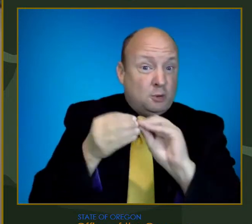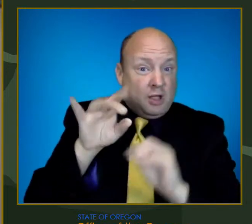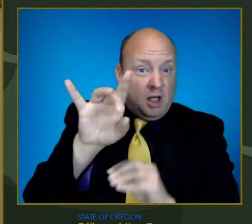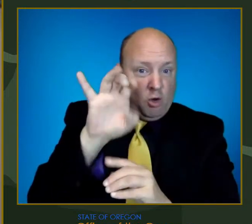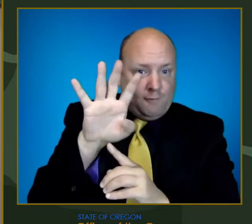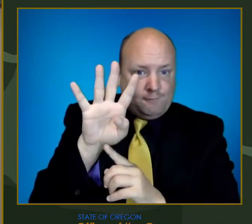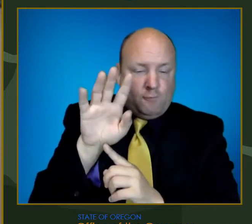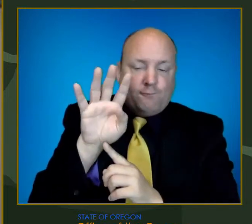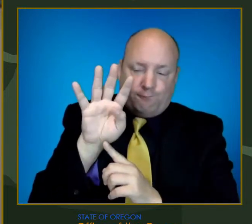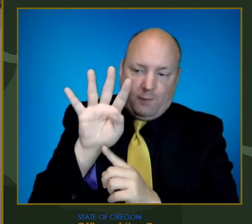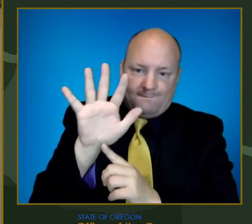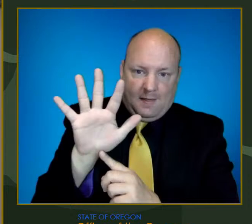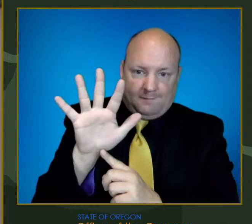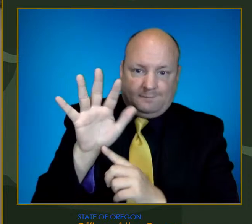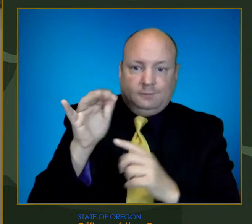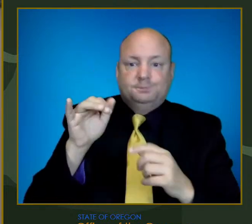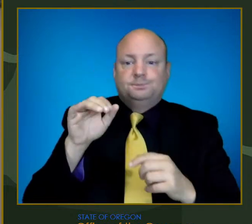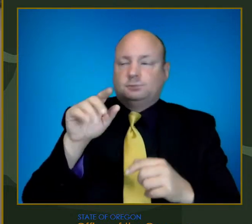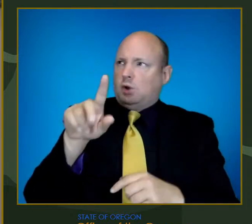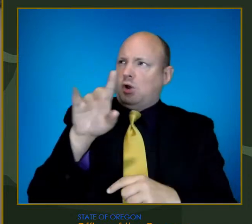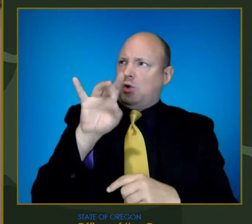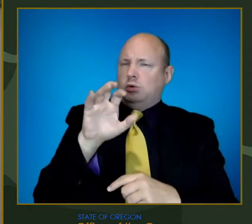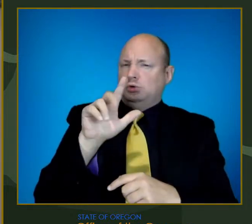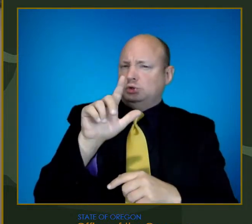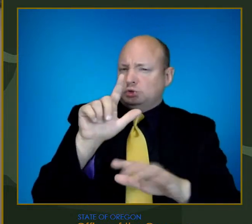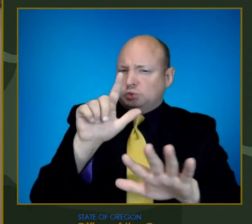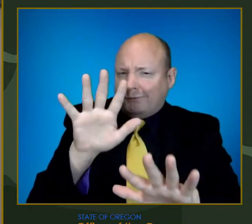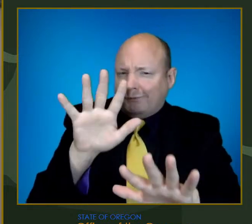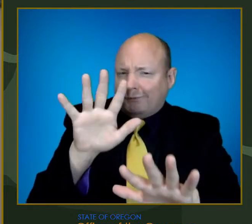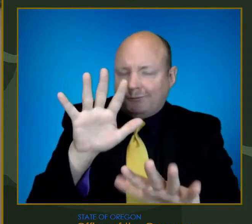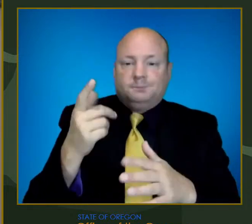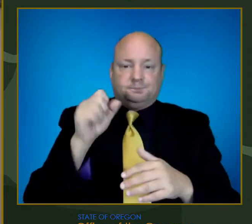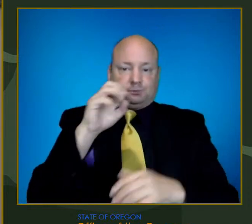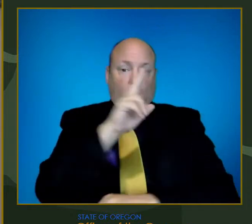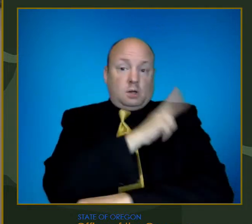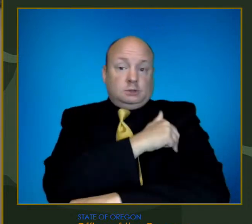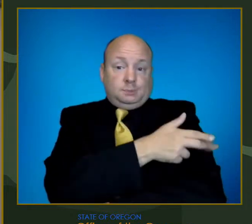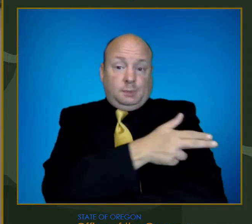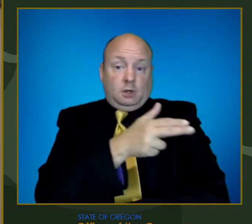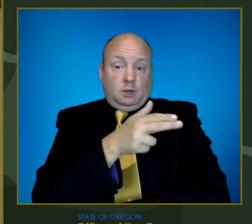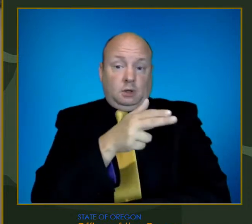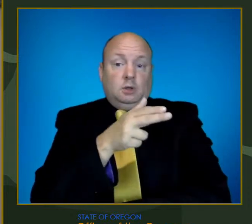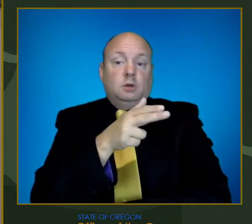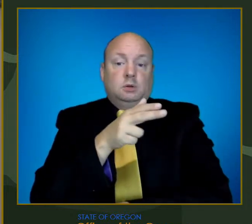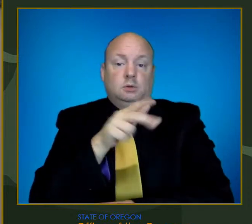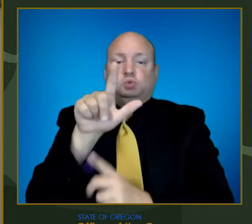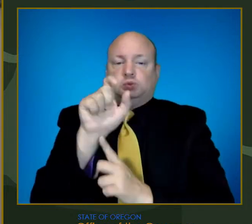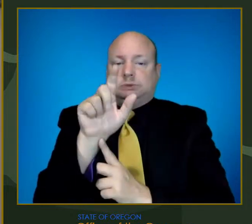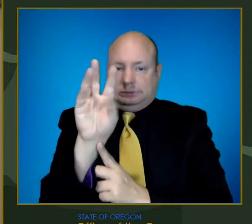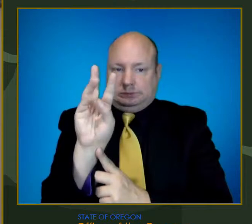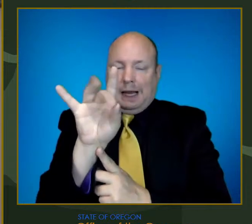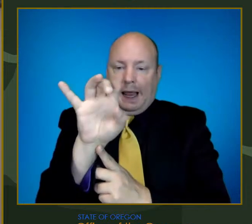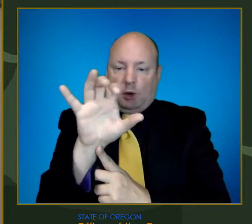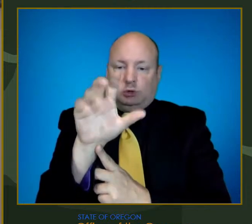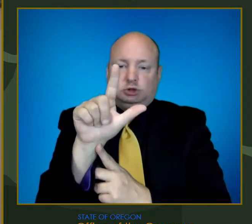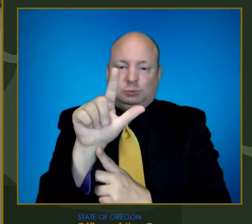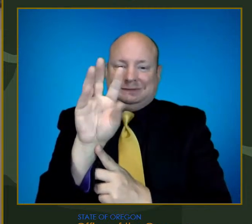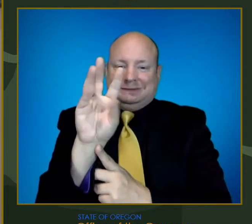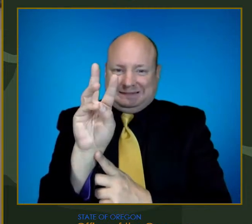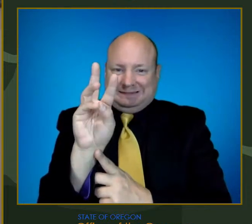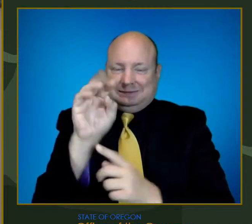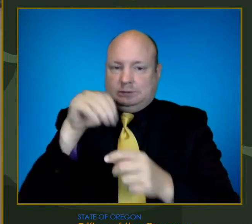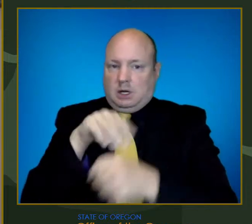are over 93% full. Some hospital regions are beginning the day with 2 ICU